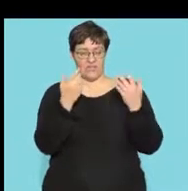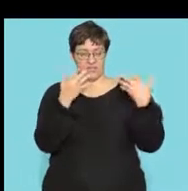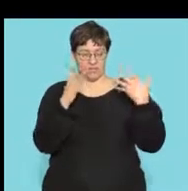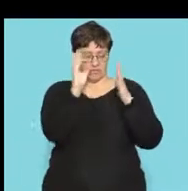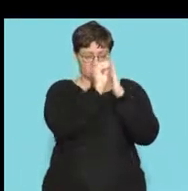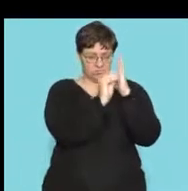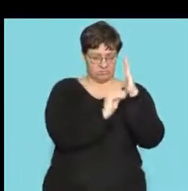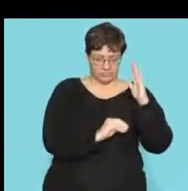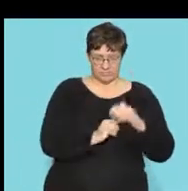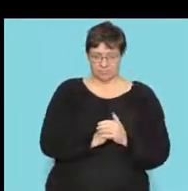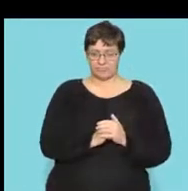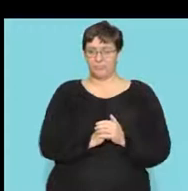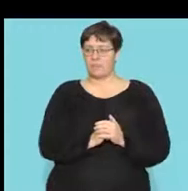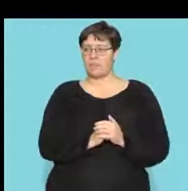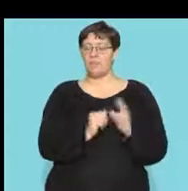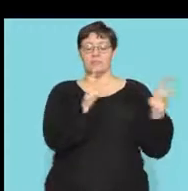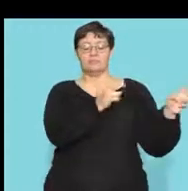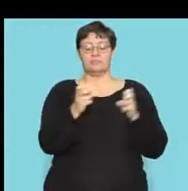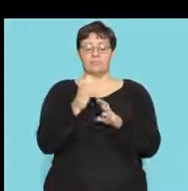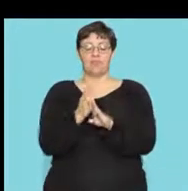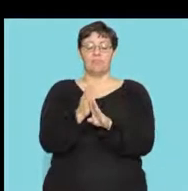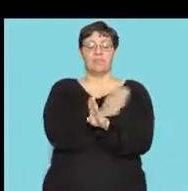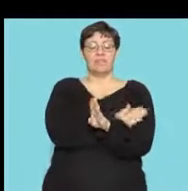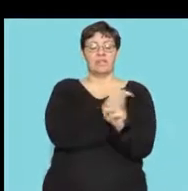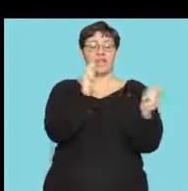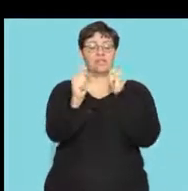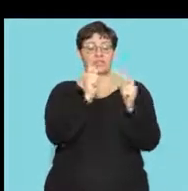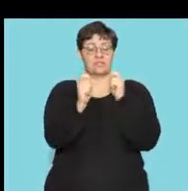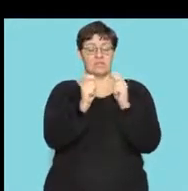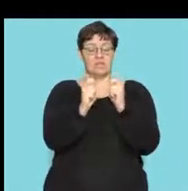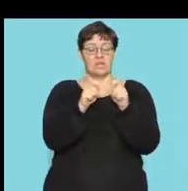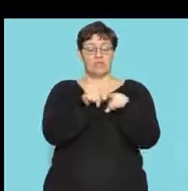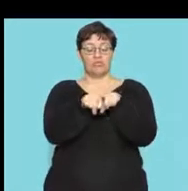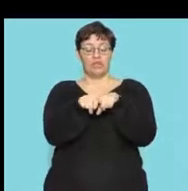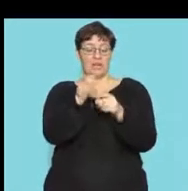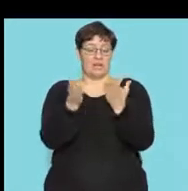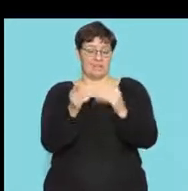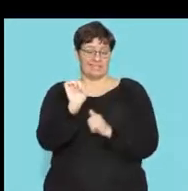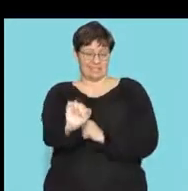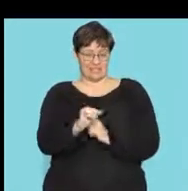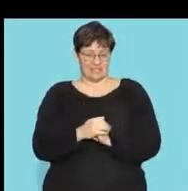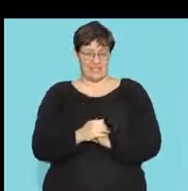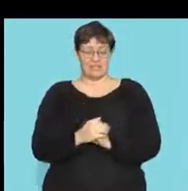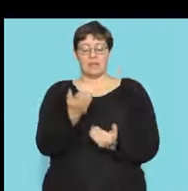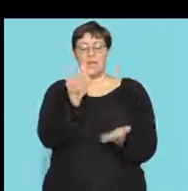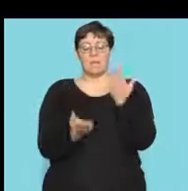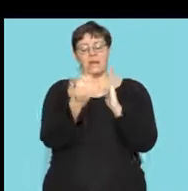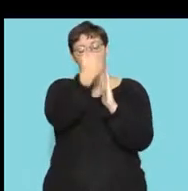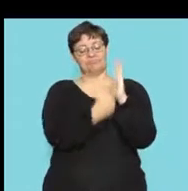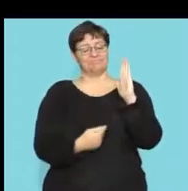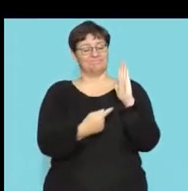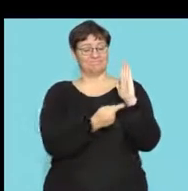we go. That's an extract of my pre-adjustment trial balance. Remember, this would be obviously my balance sheet account